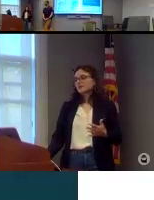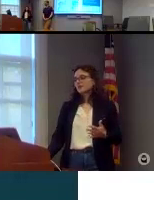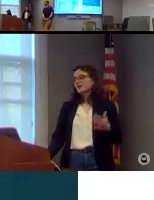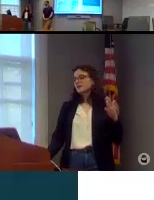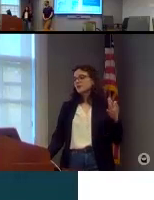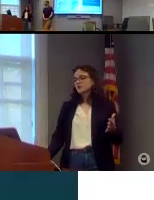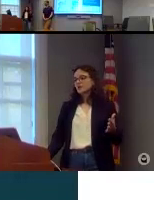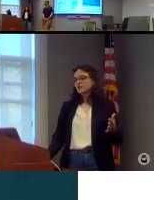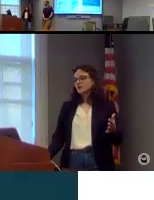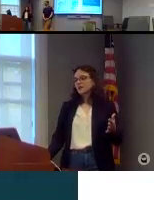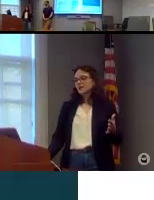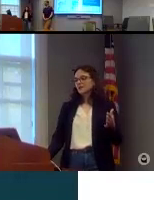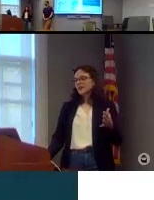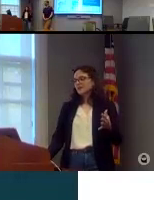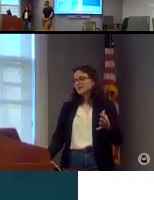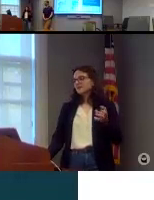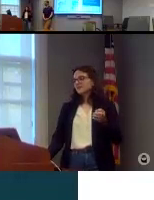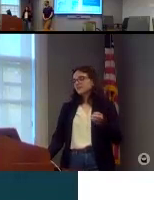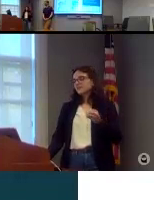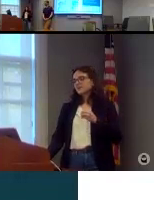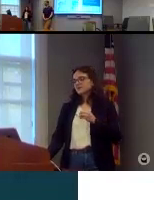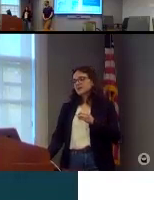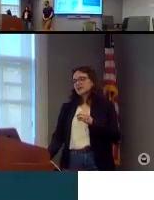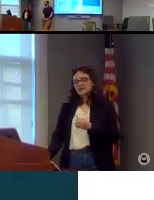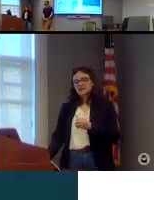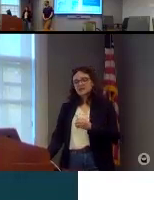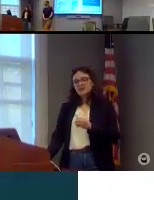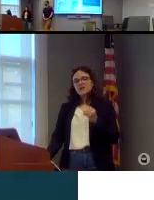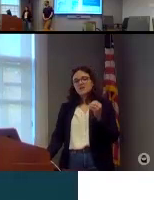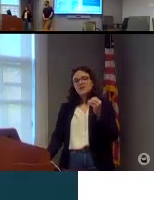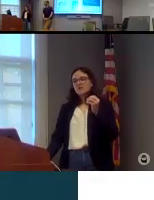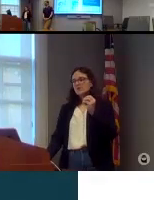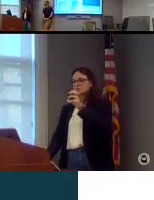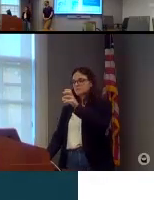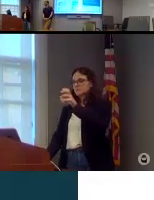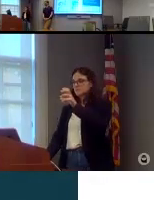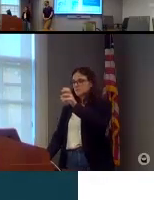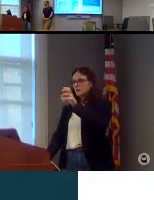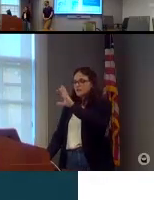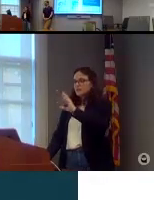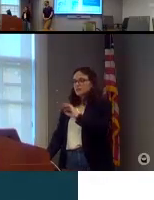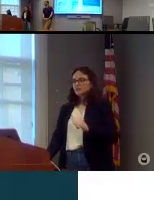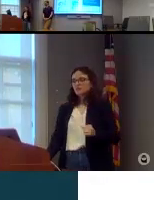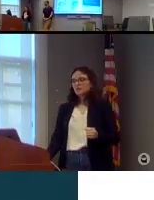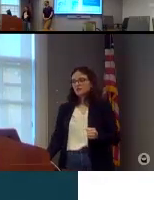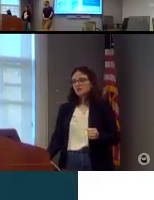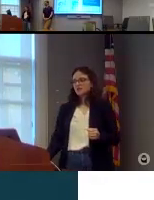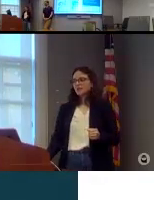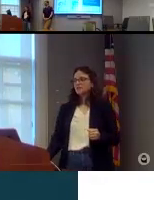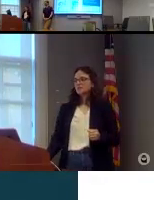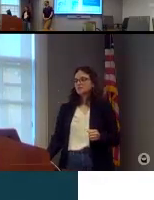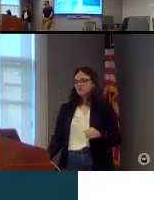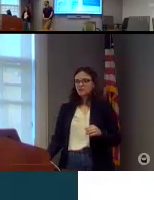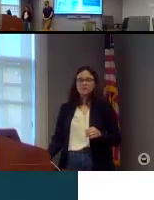can see that cultural heritage attacks and civilian fatalities are unevenly distributed.